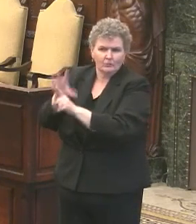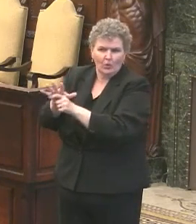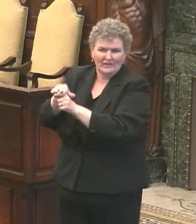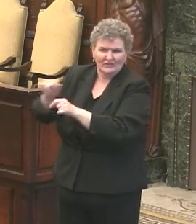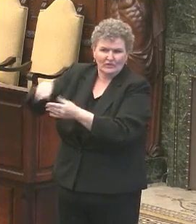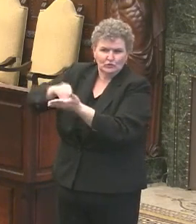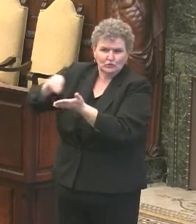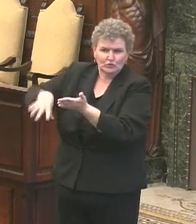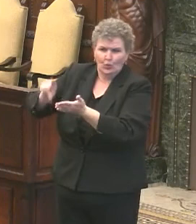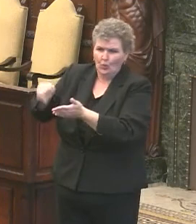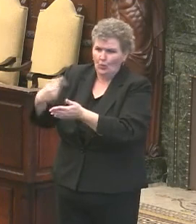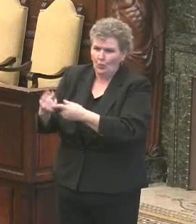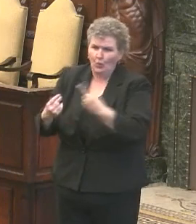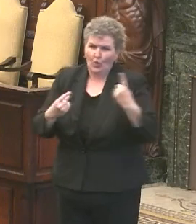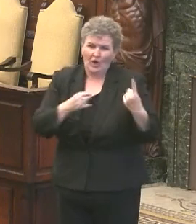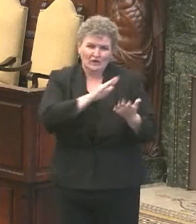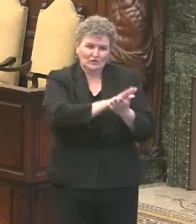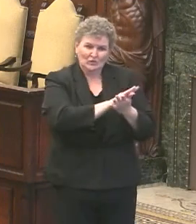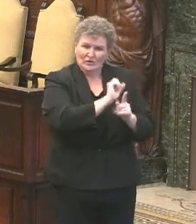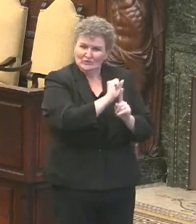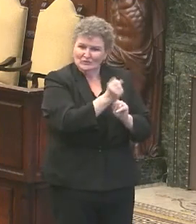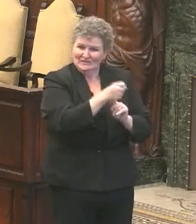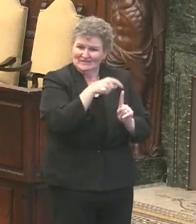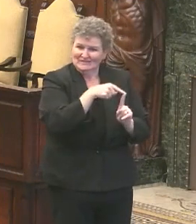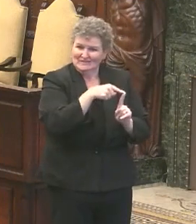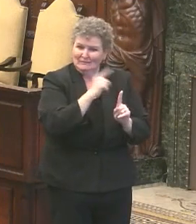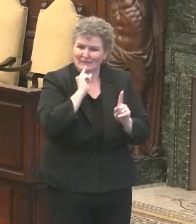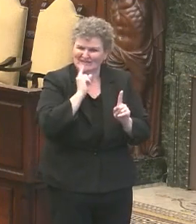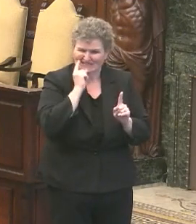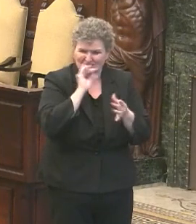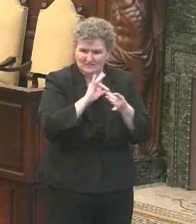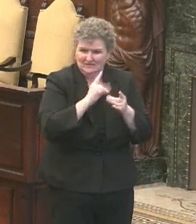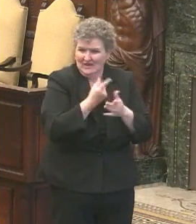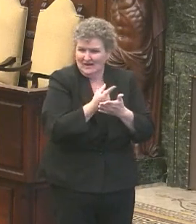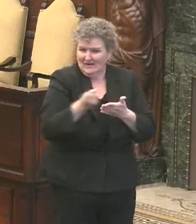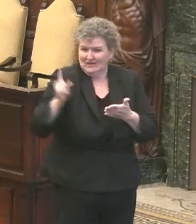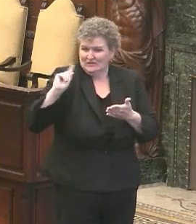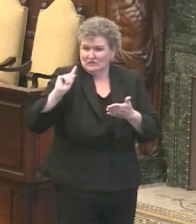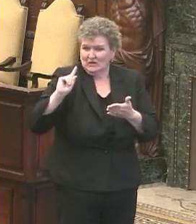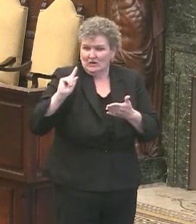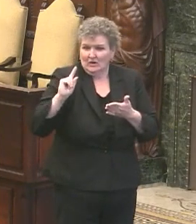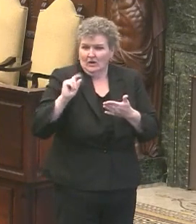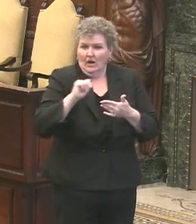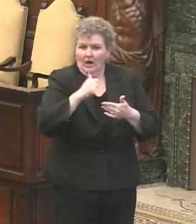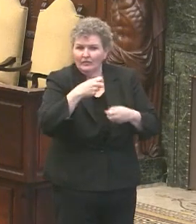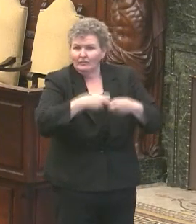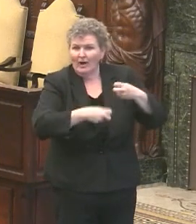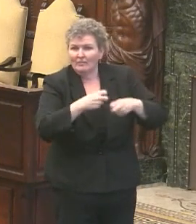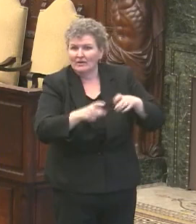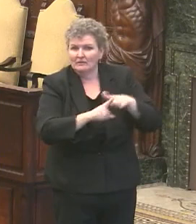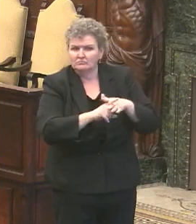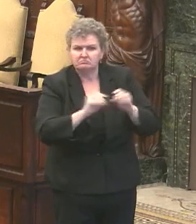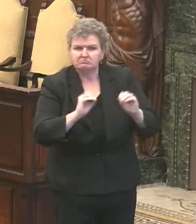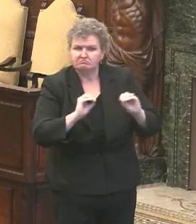one school situation that we talked about a week ago, we've had no additional school cluster where it's clear